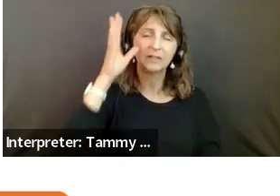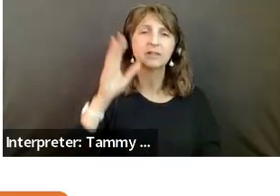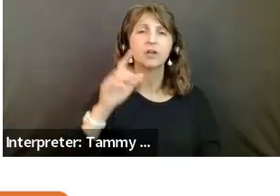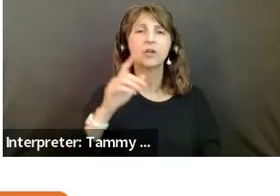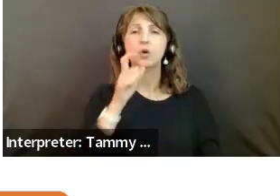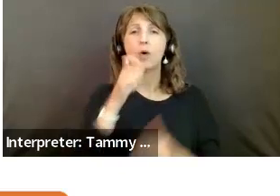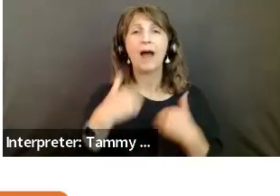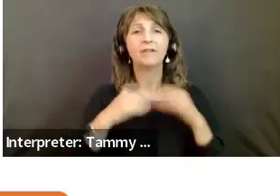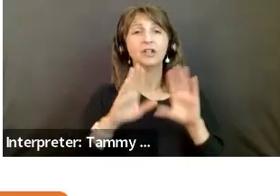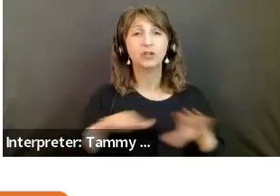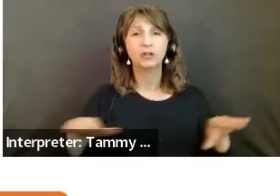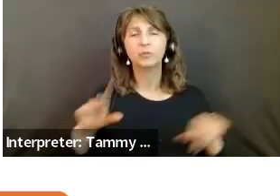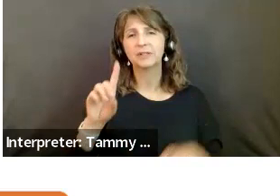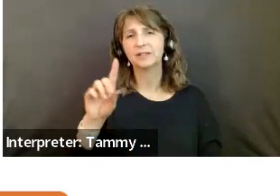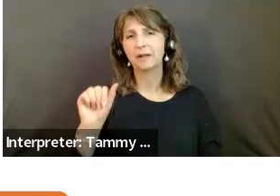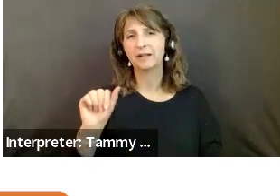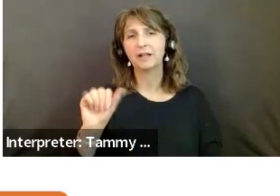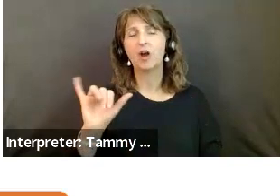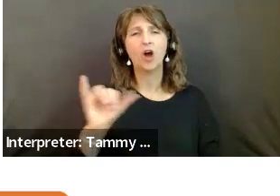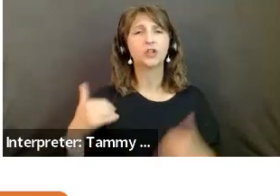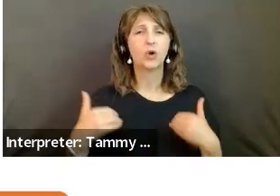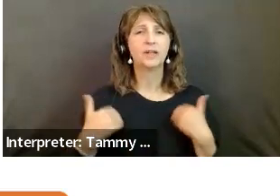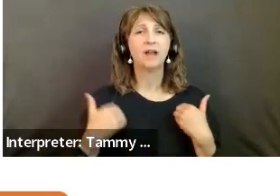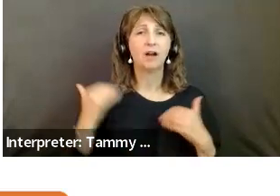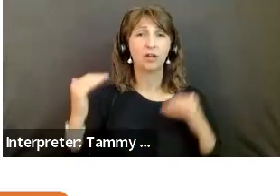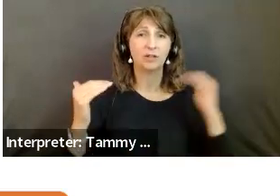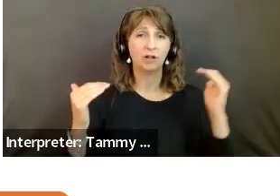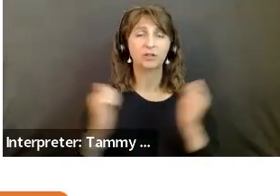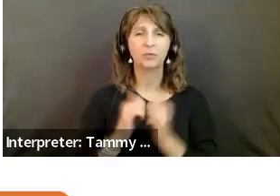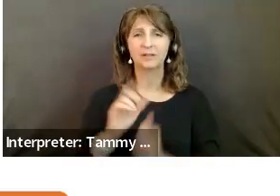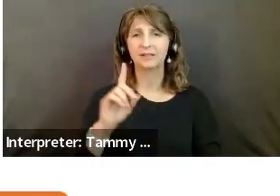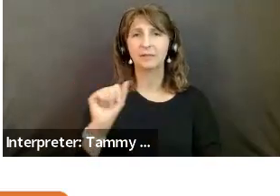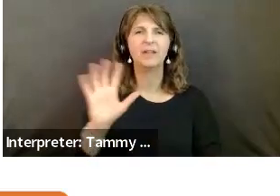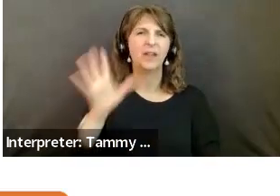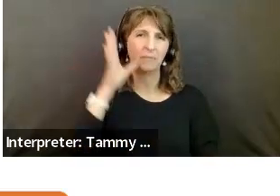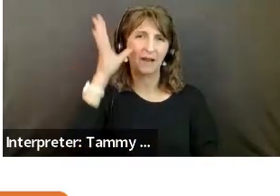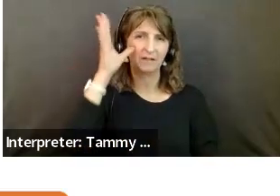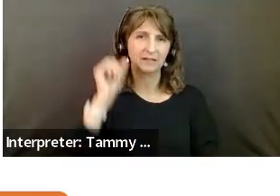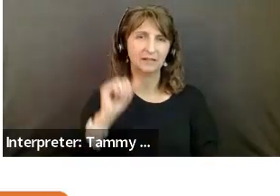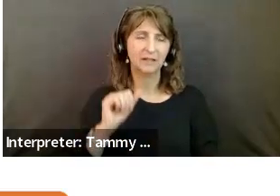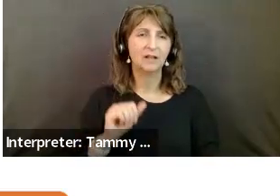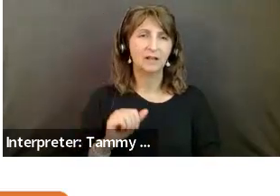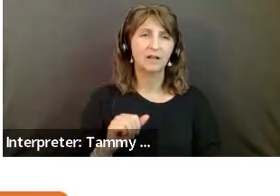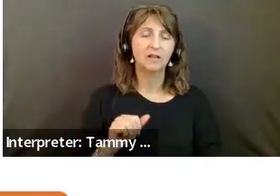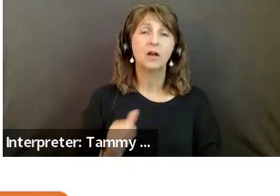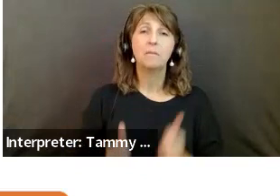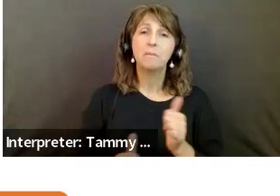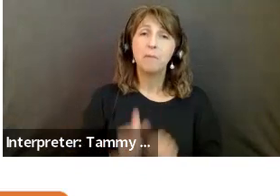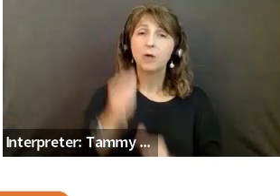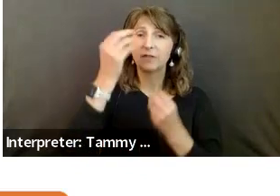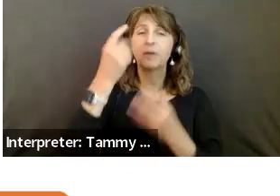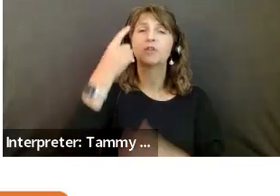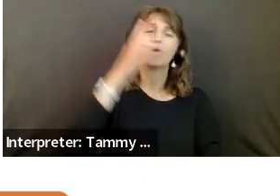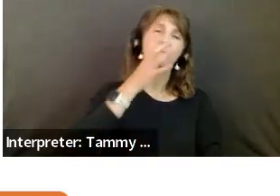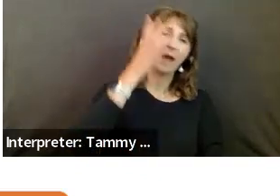We have a few things for adults with disabilities themselves, but most of our information is geared towards parents